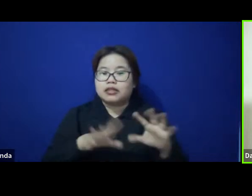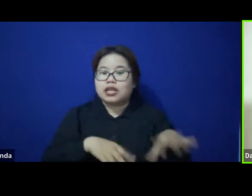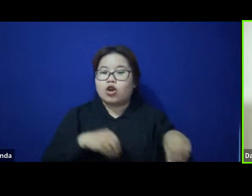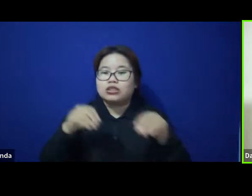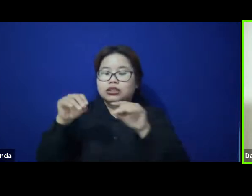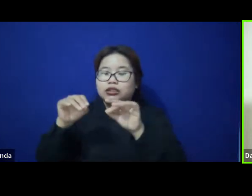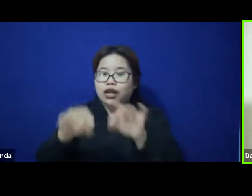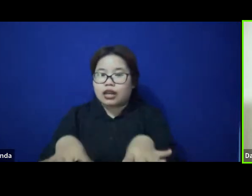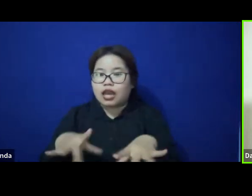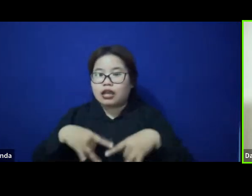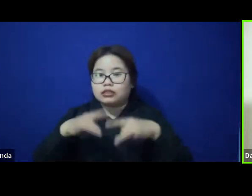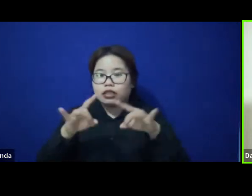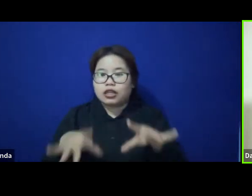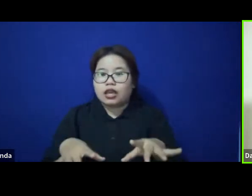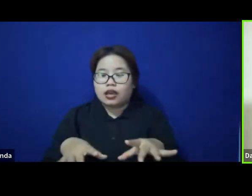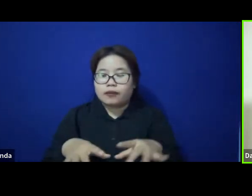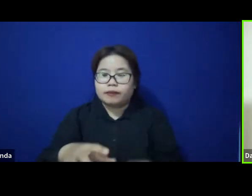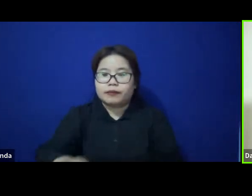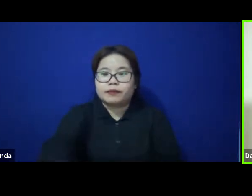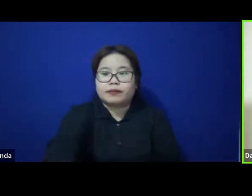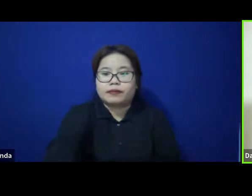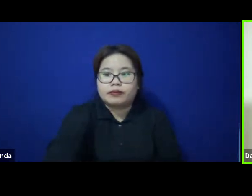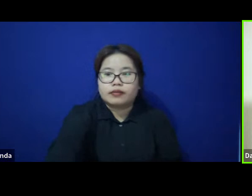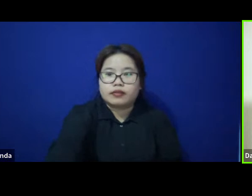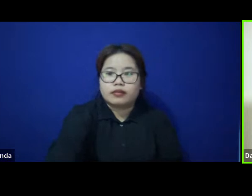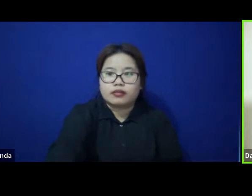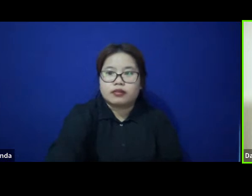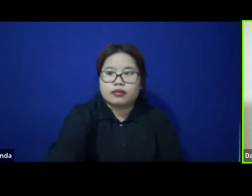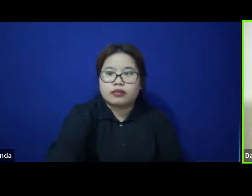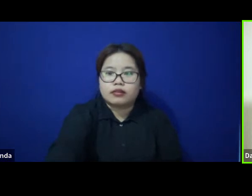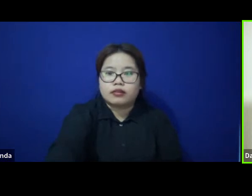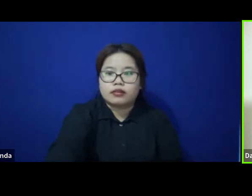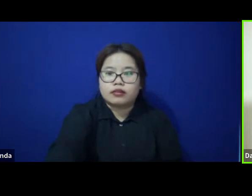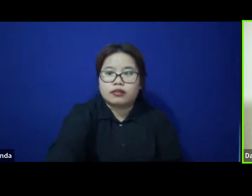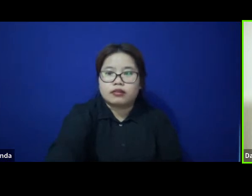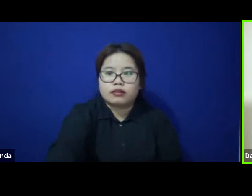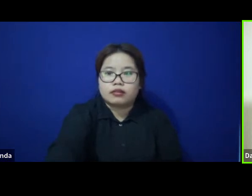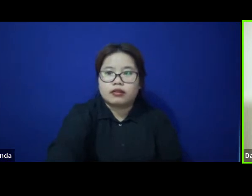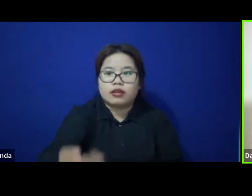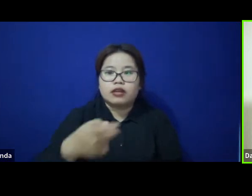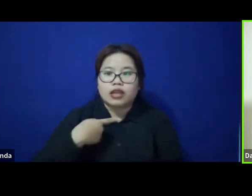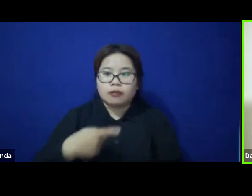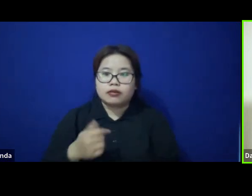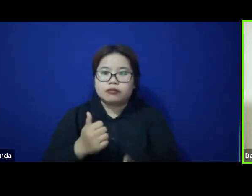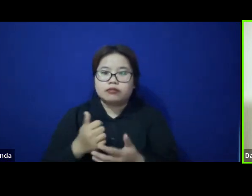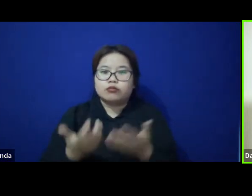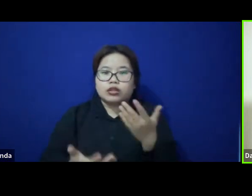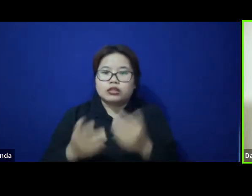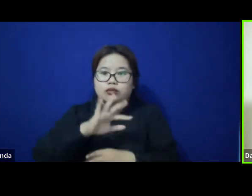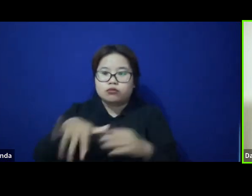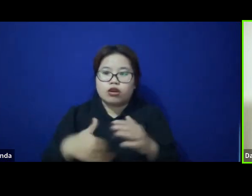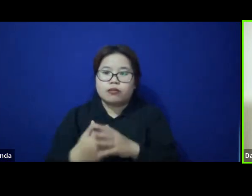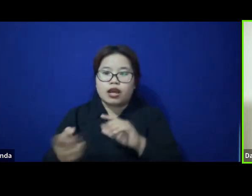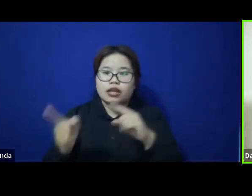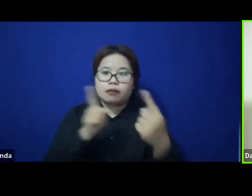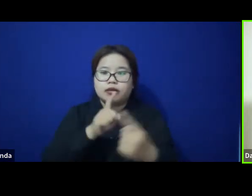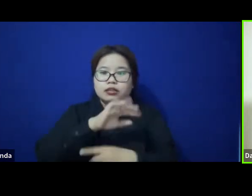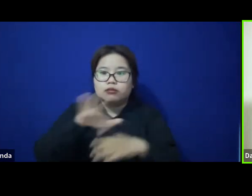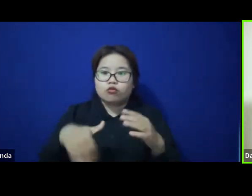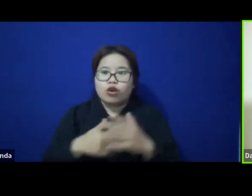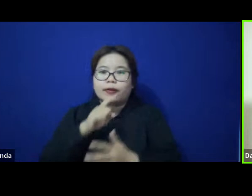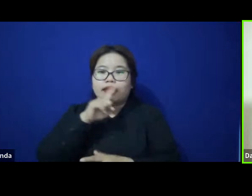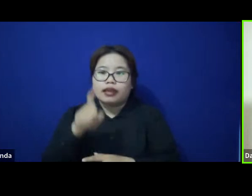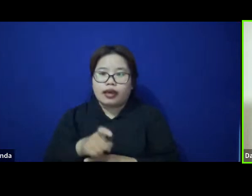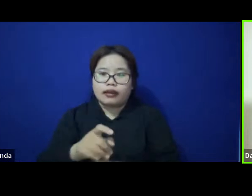same questions. And for me, when we look at how do we build capacity across the health system, we're all talking